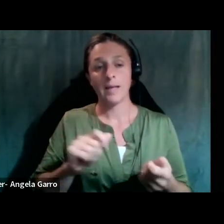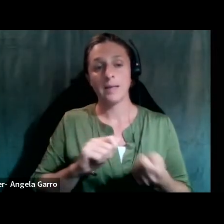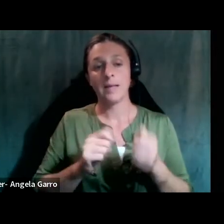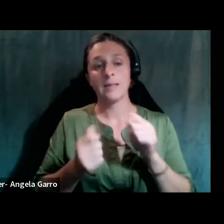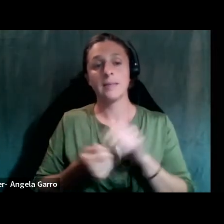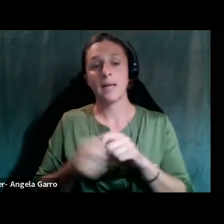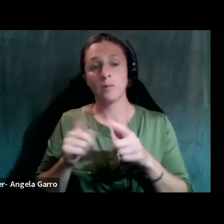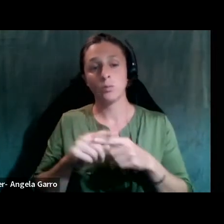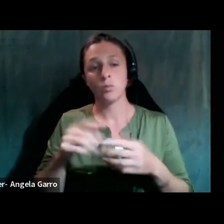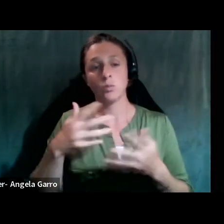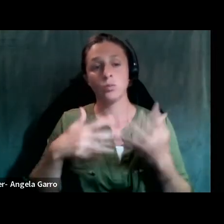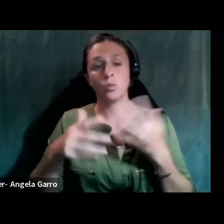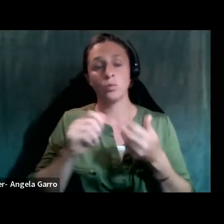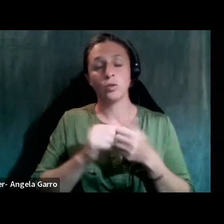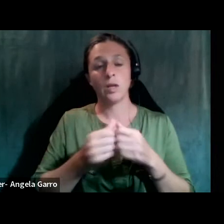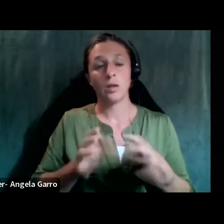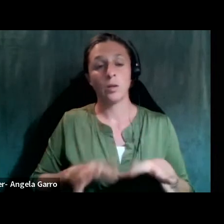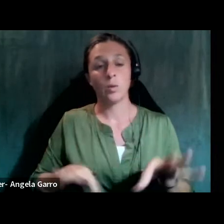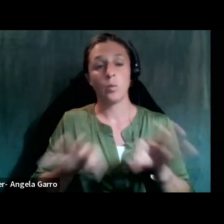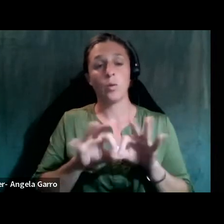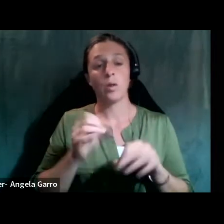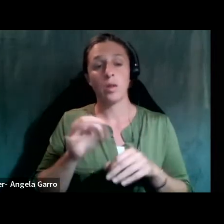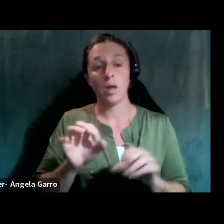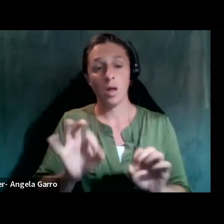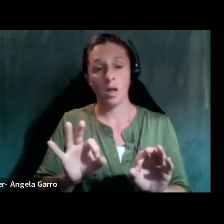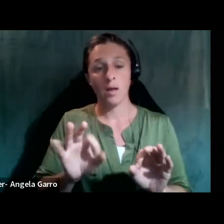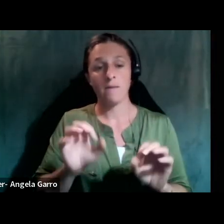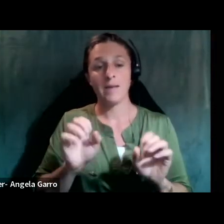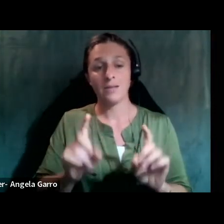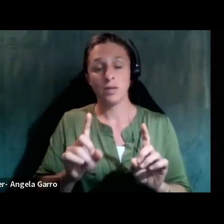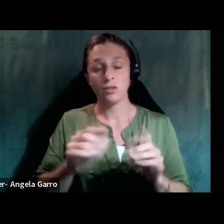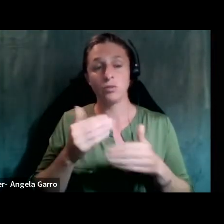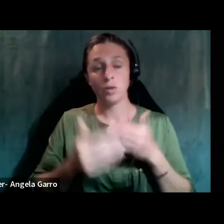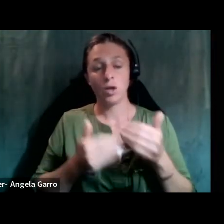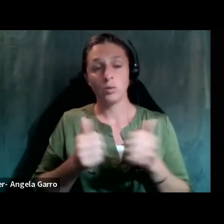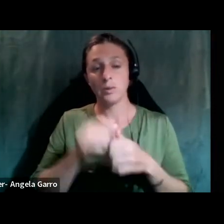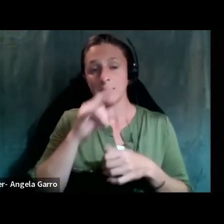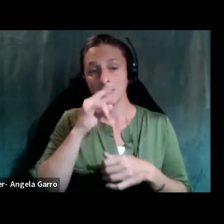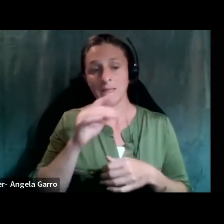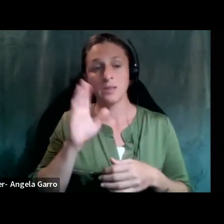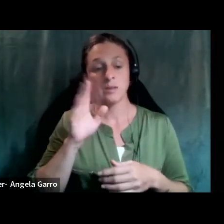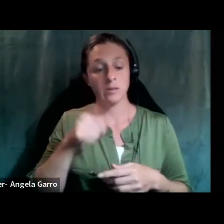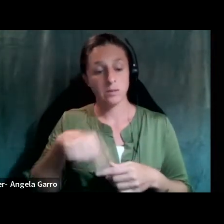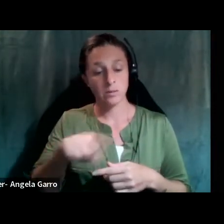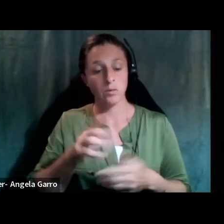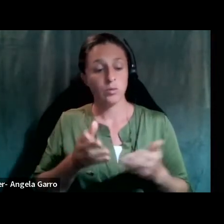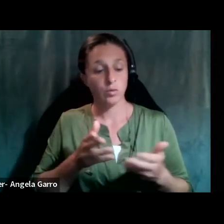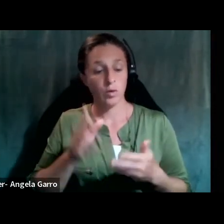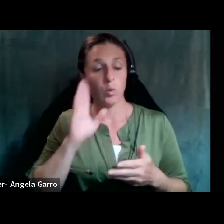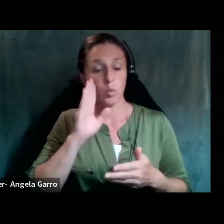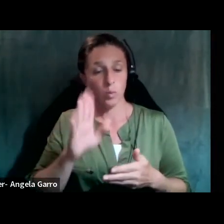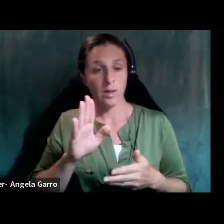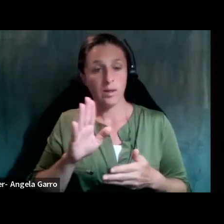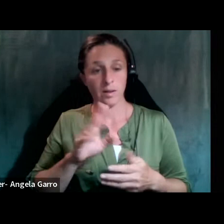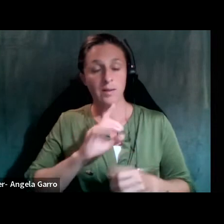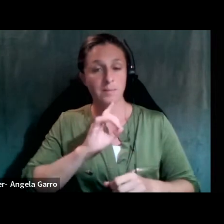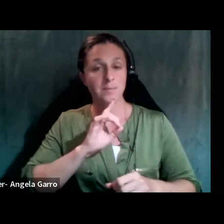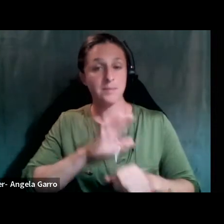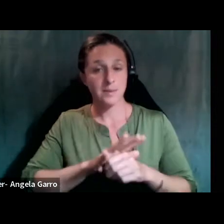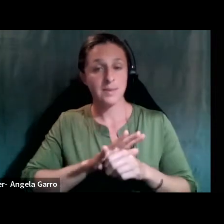change. The worth of the educational process of the children you will serve will in large part be